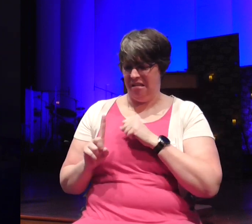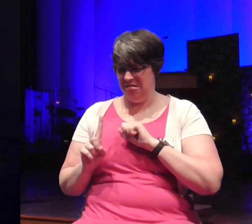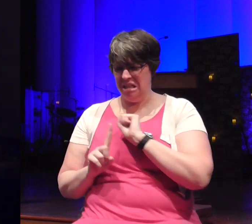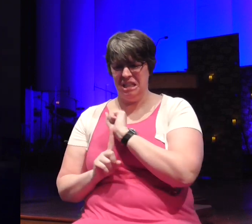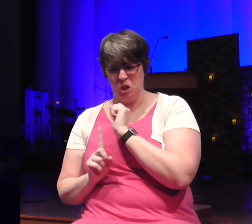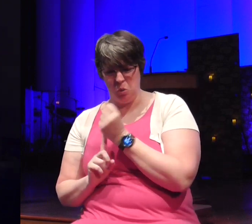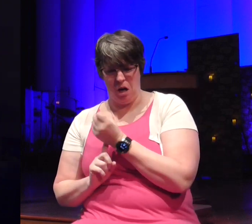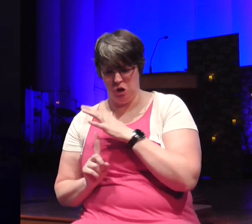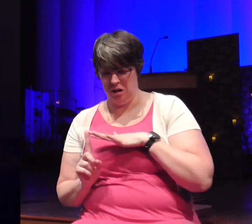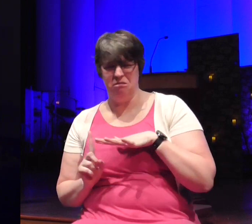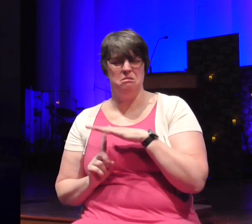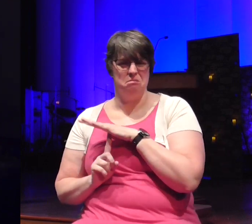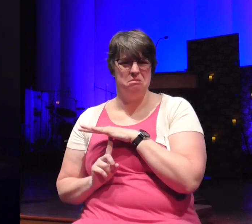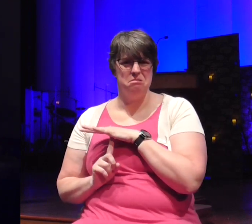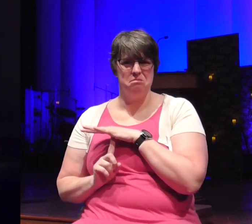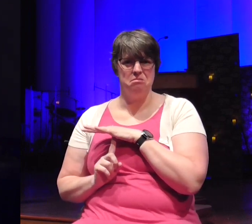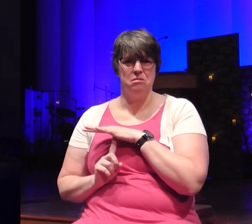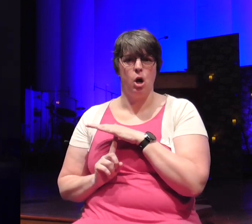circumstances,